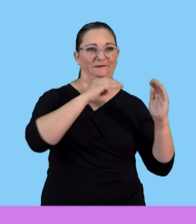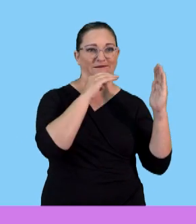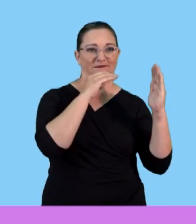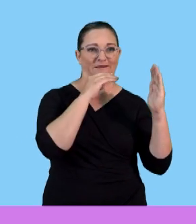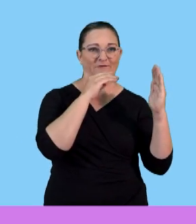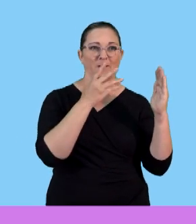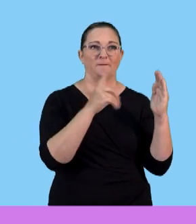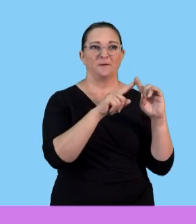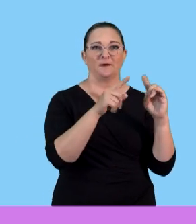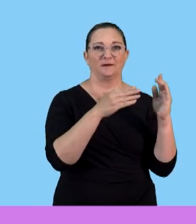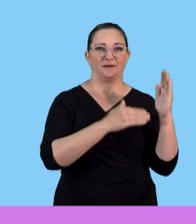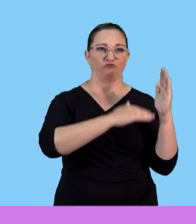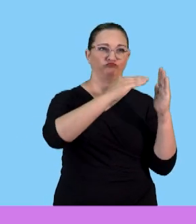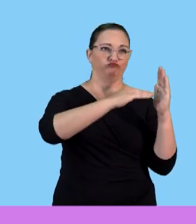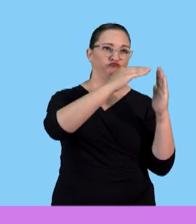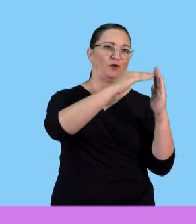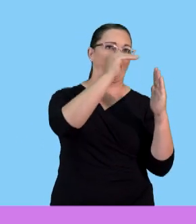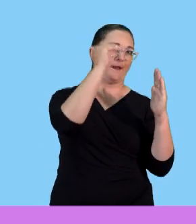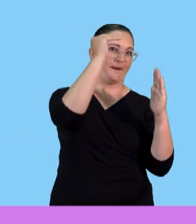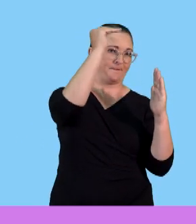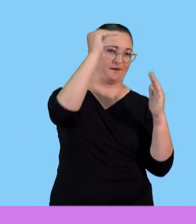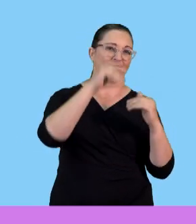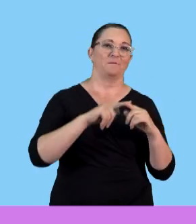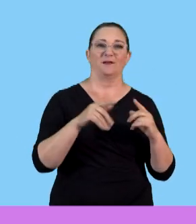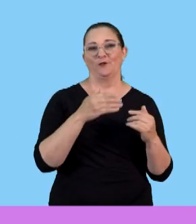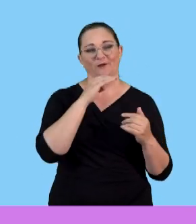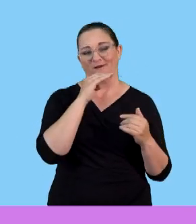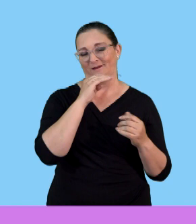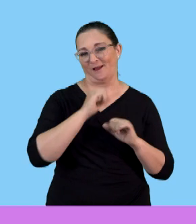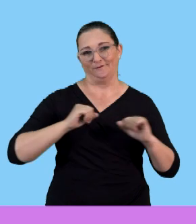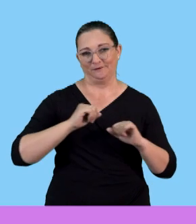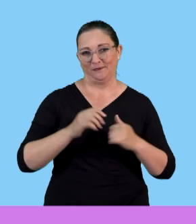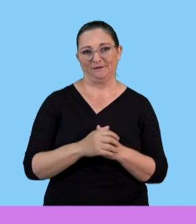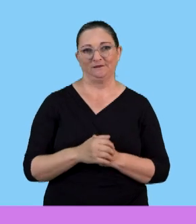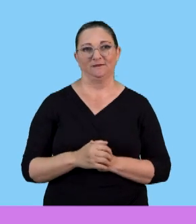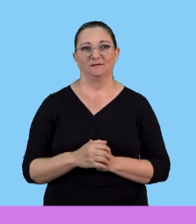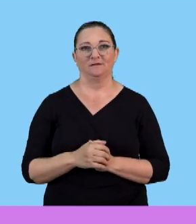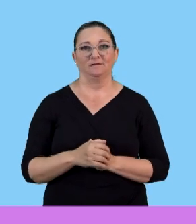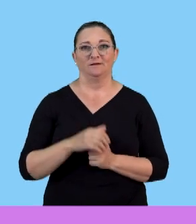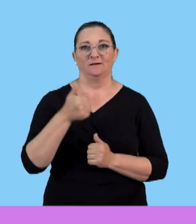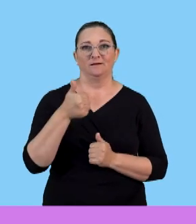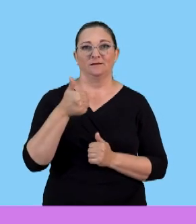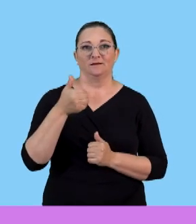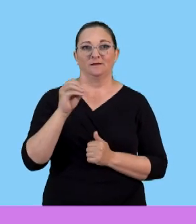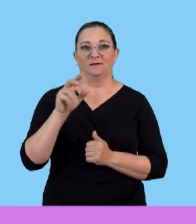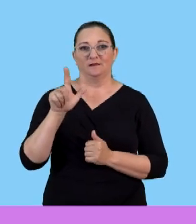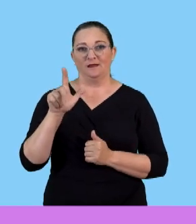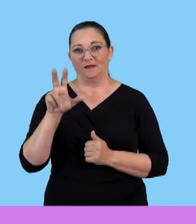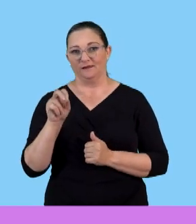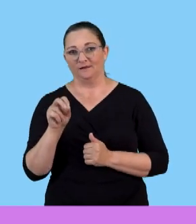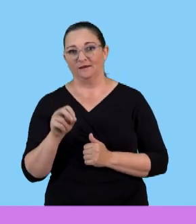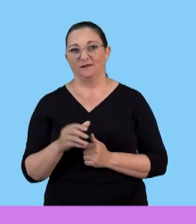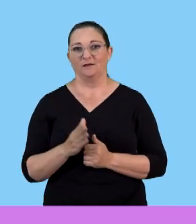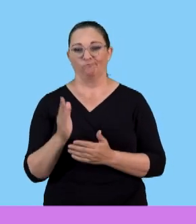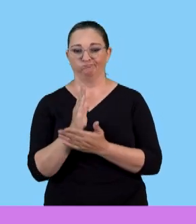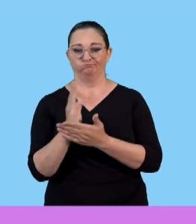But 17,000 would be above, somewhere there. I do not have enough space, learners. Then at